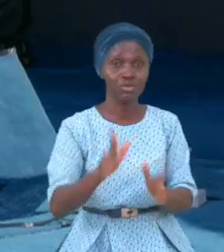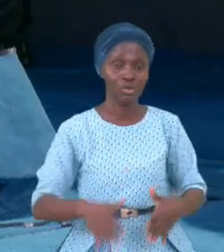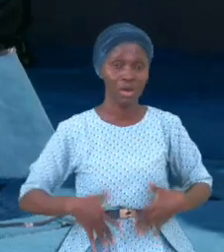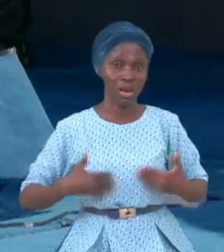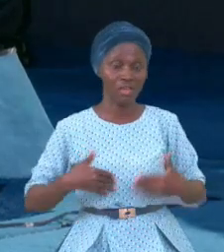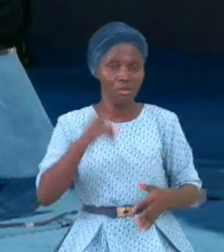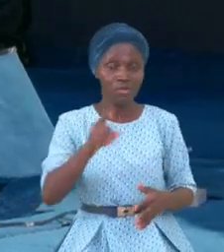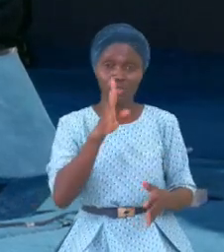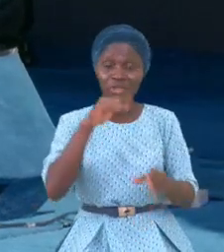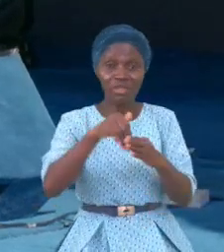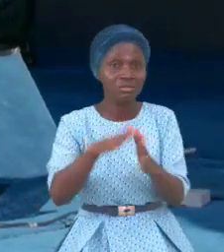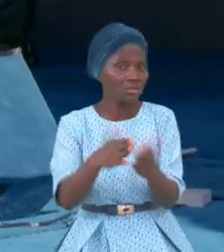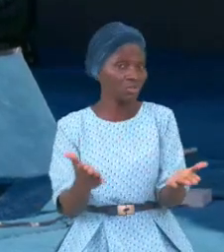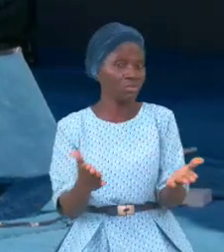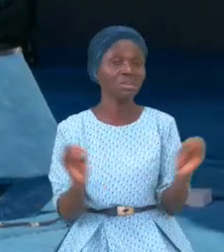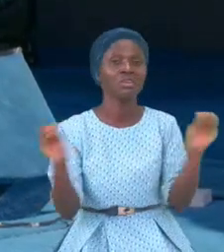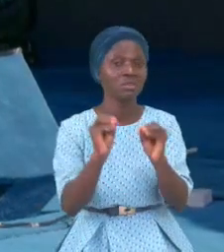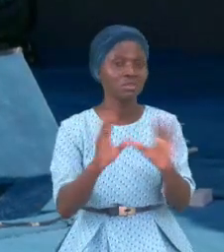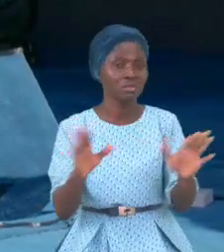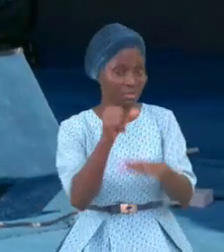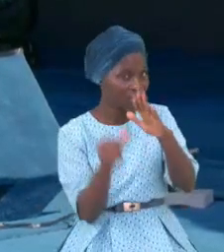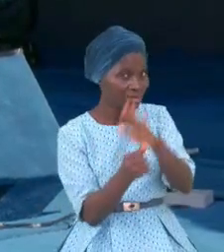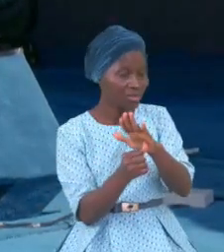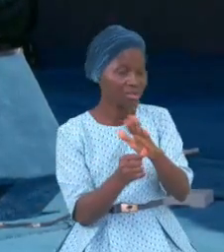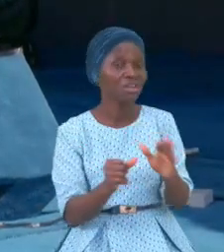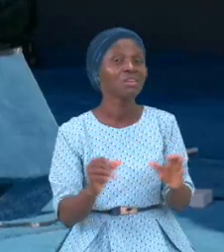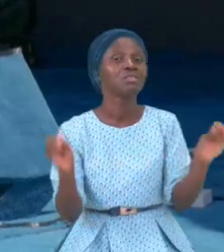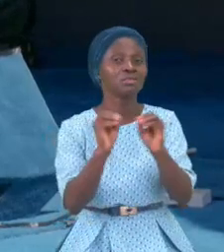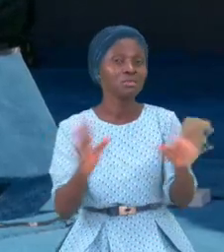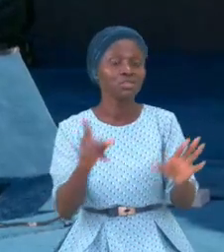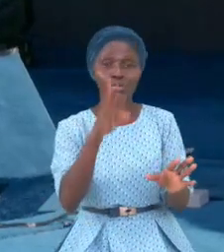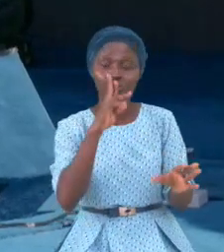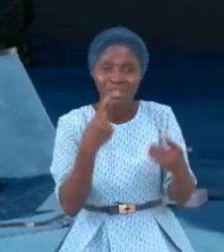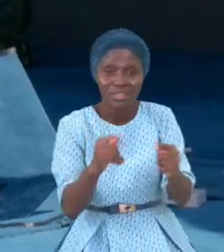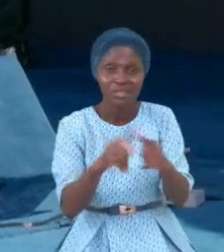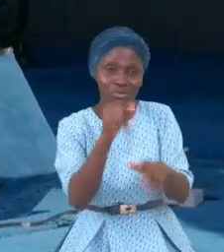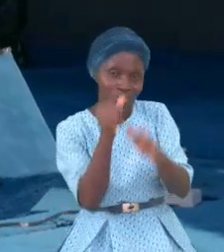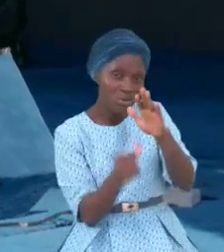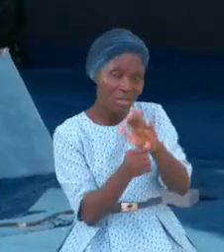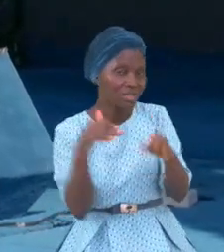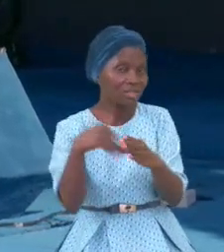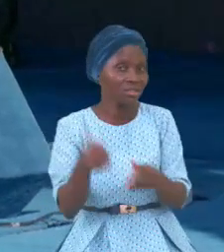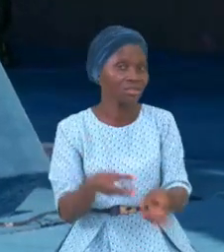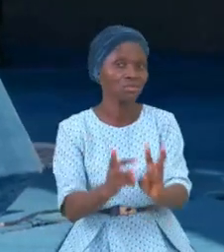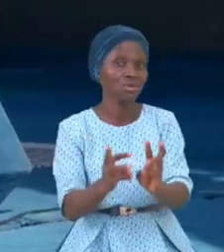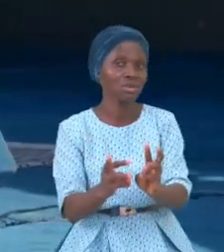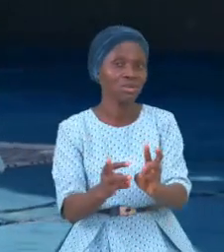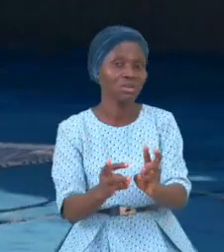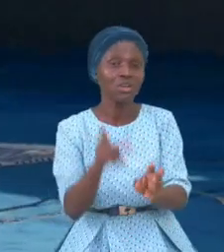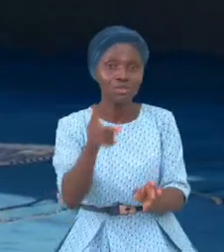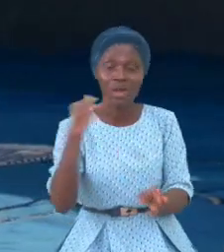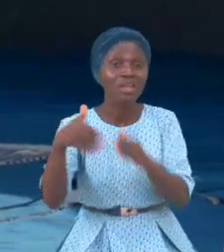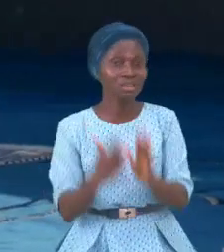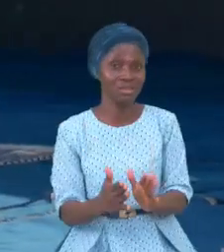hidden. There is nothing you are covering up in any way. Are you not a leader? Are you not a model? Aren't